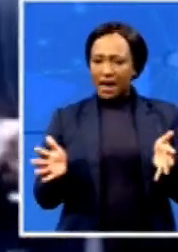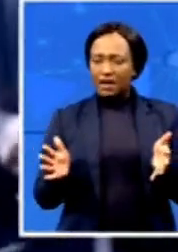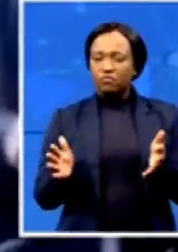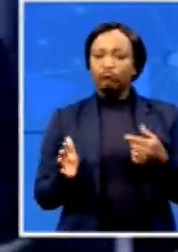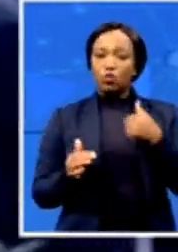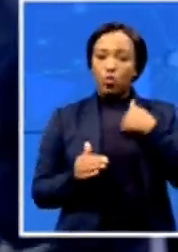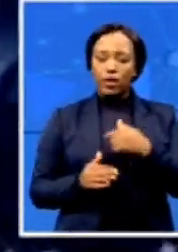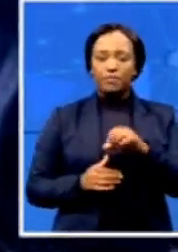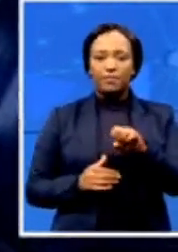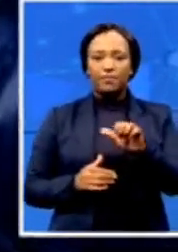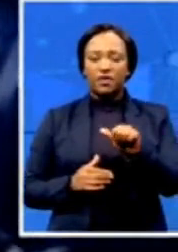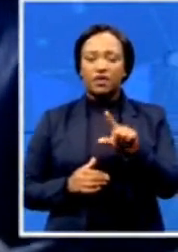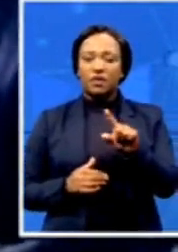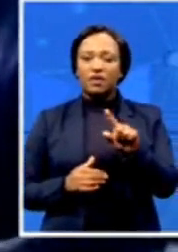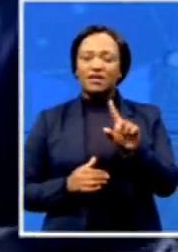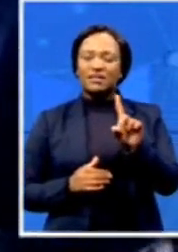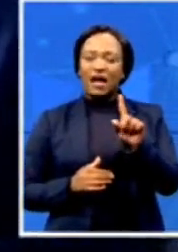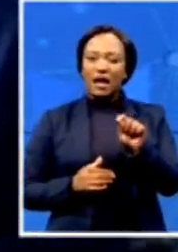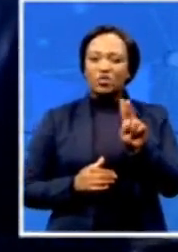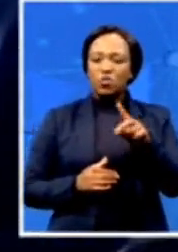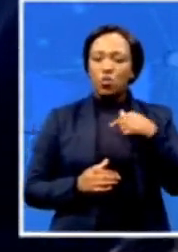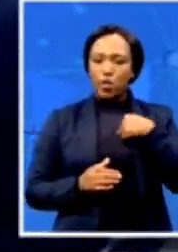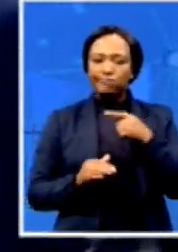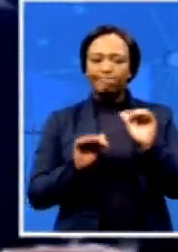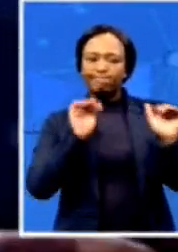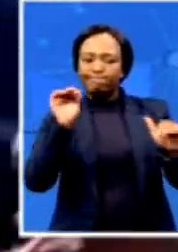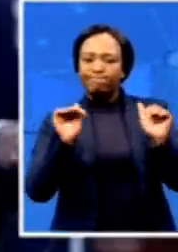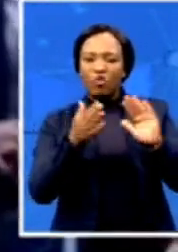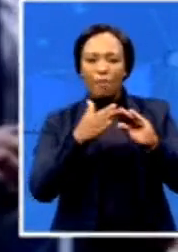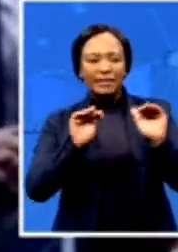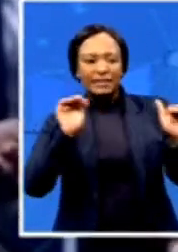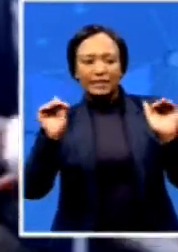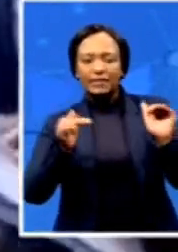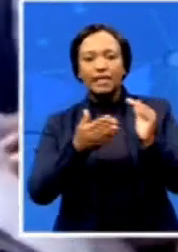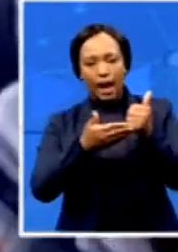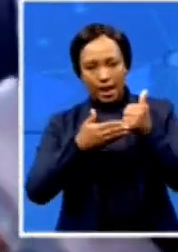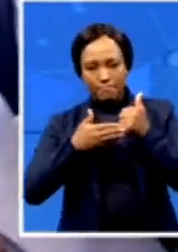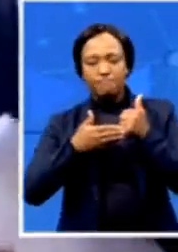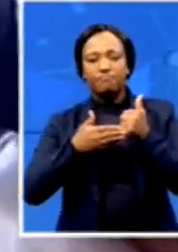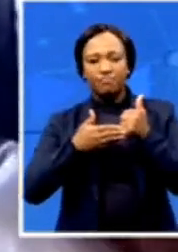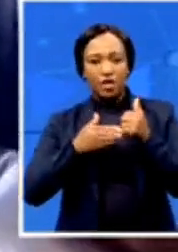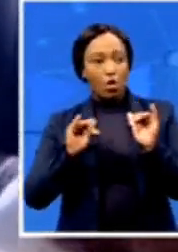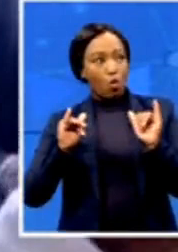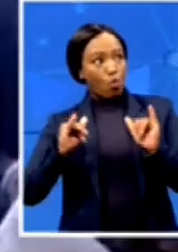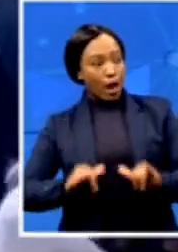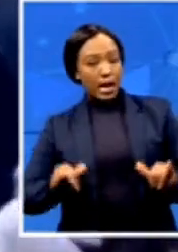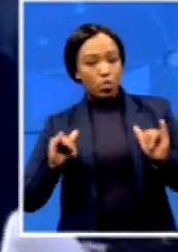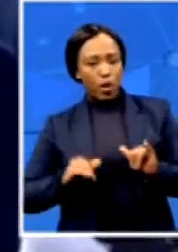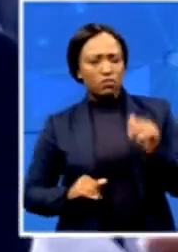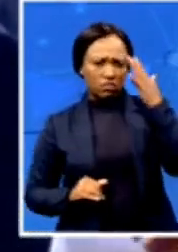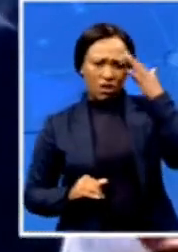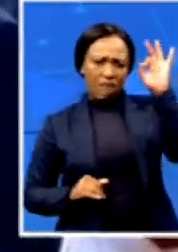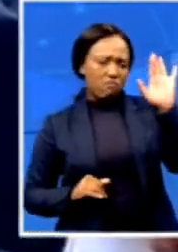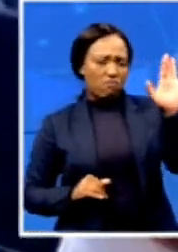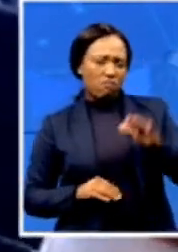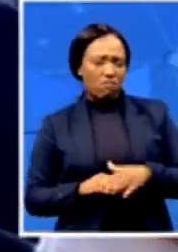that have not been affected, to assist. We must not wait for the government, but we must do everything in our